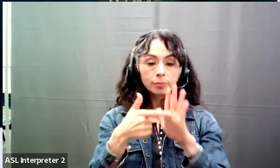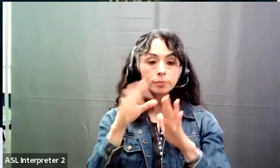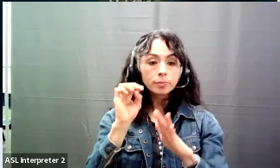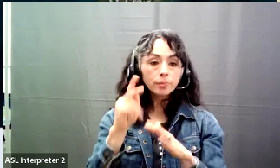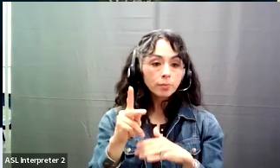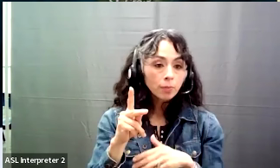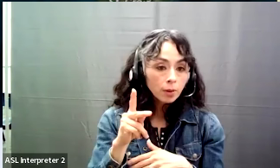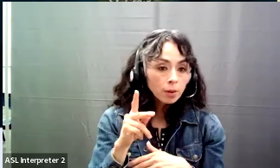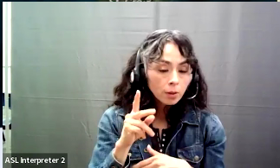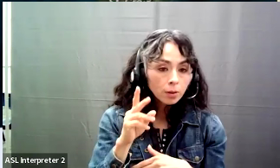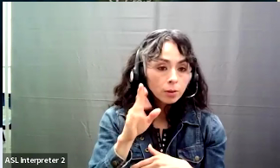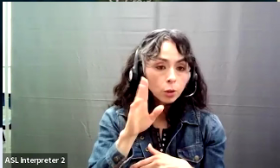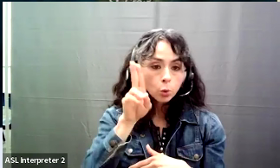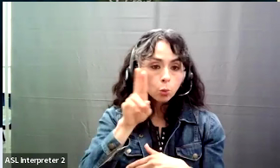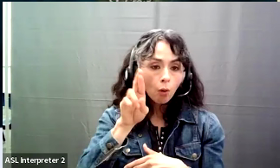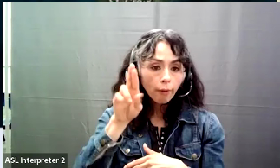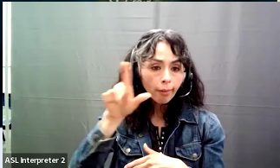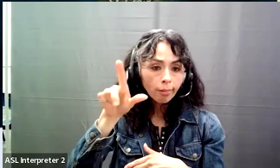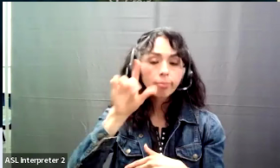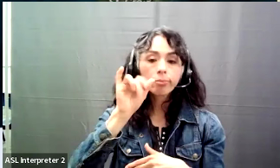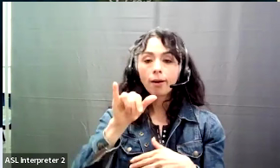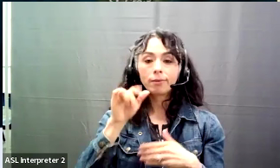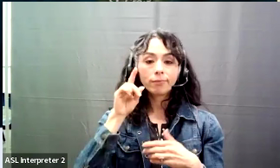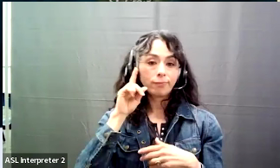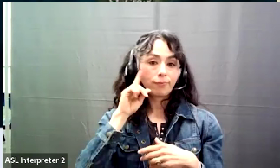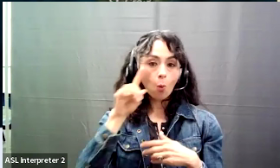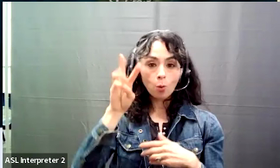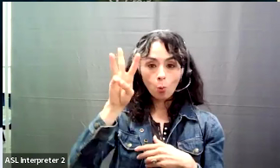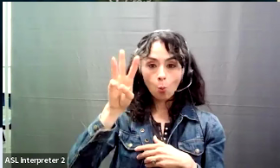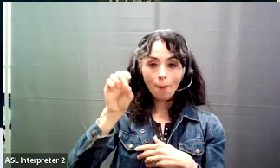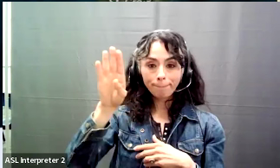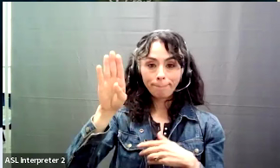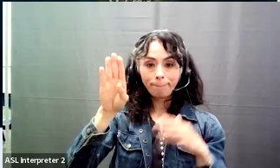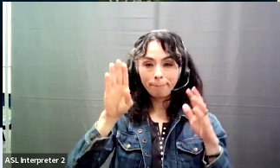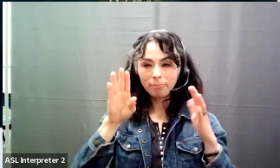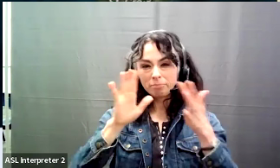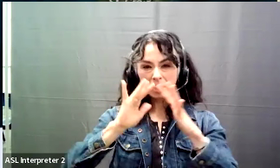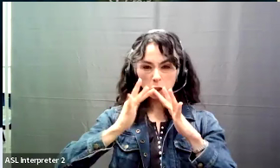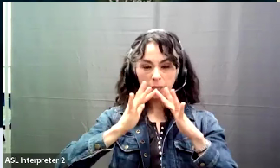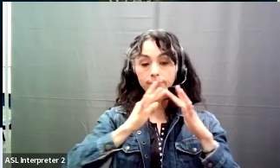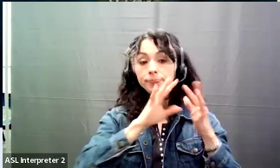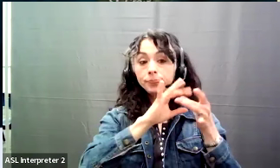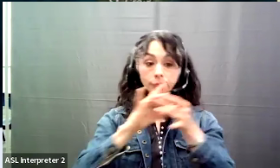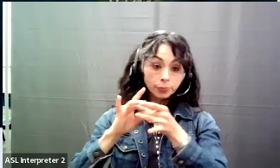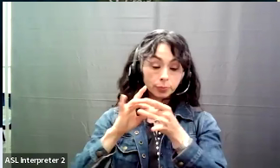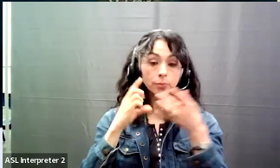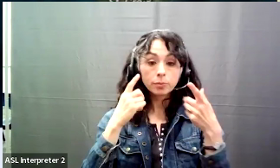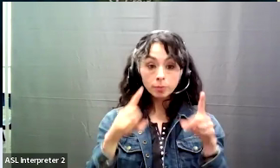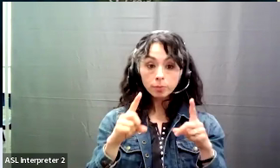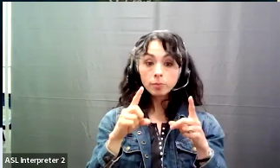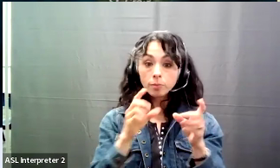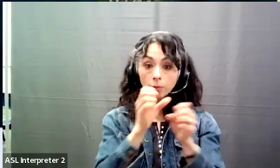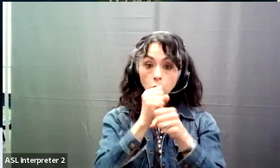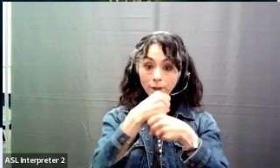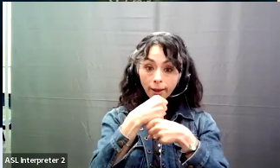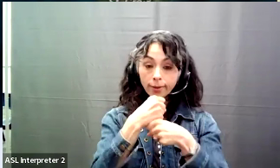It's a QRL link on the web, and we